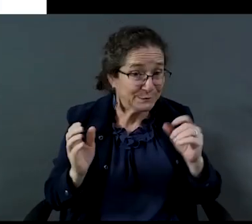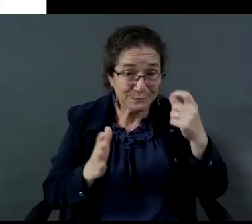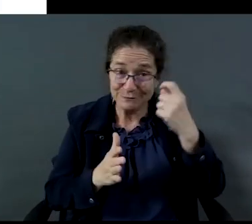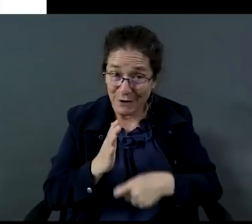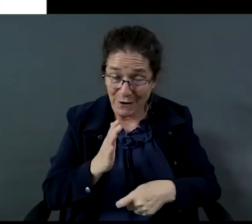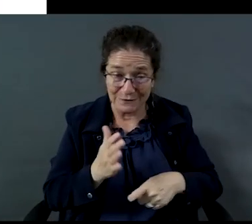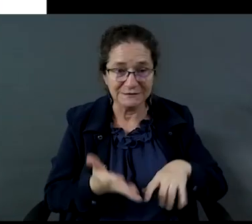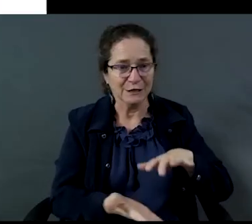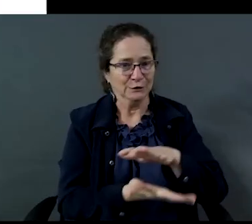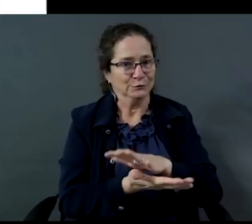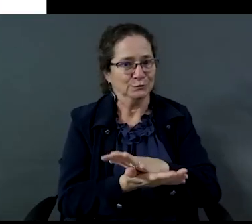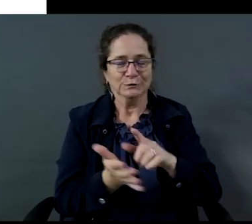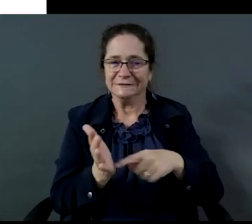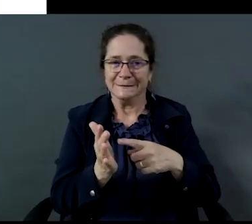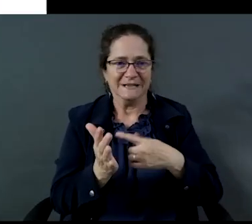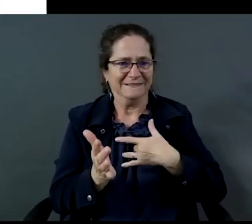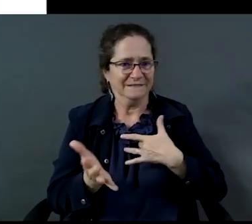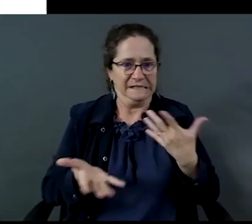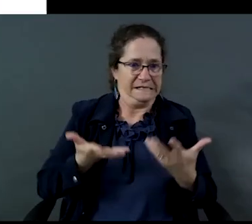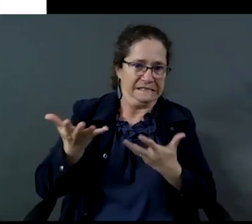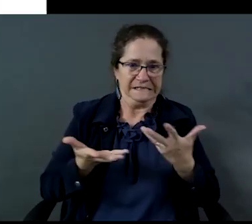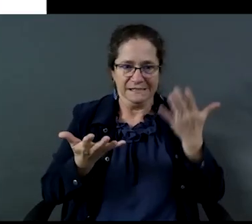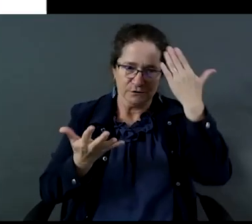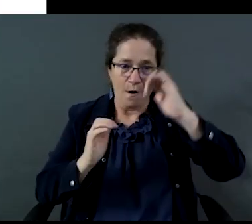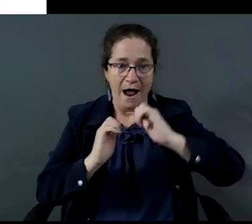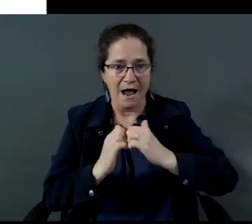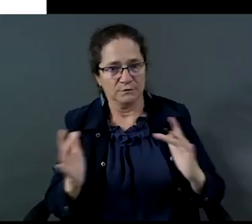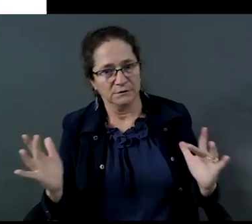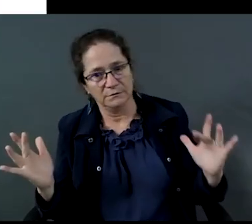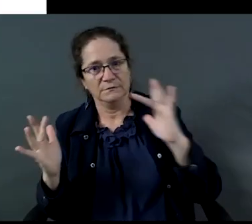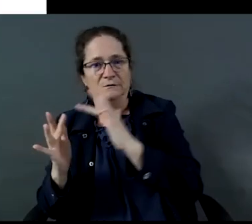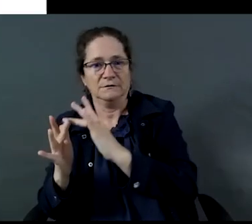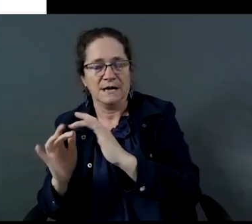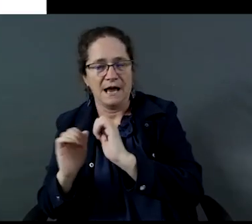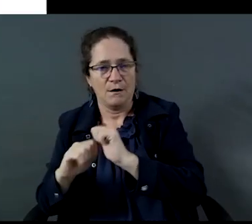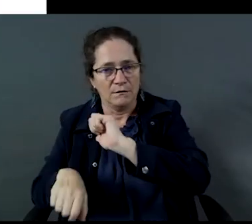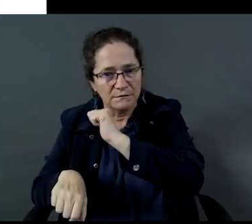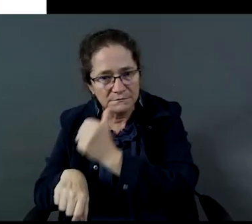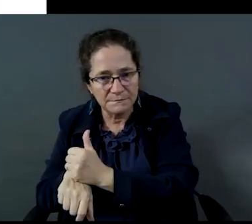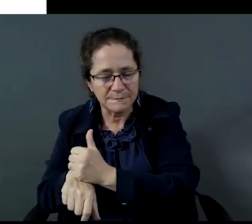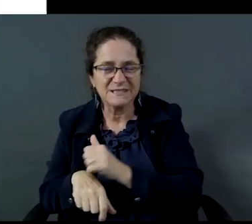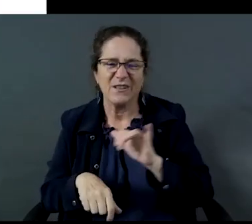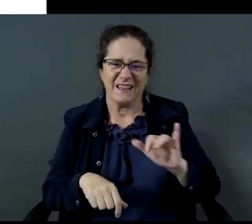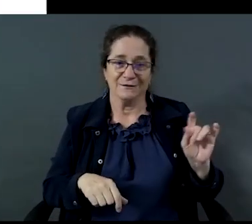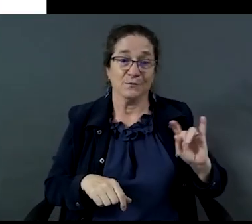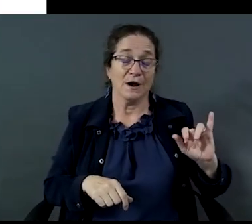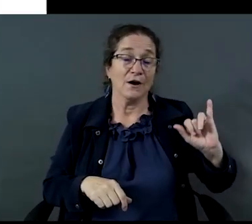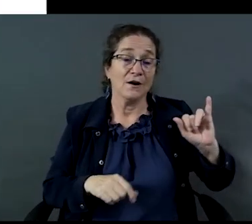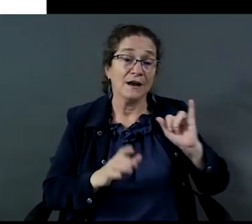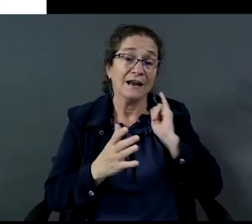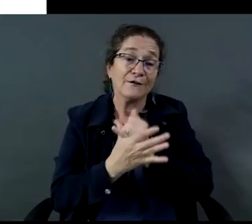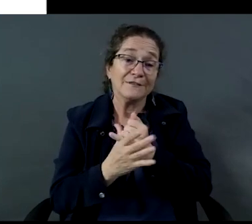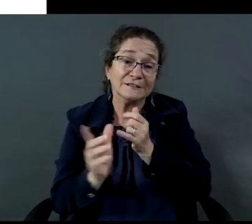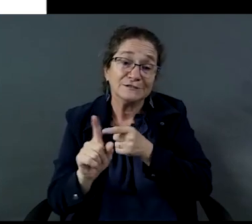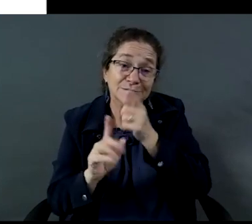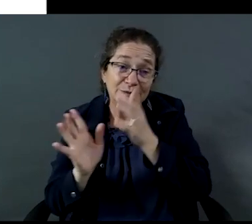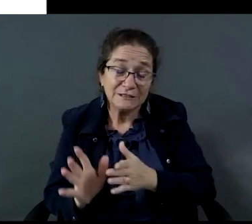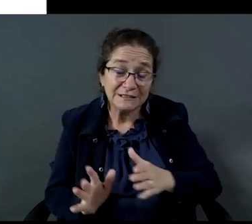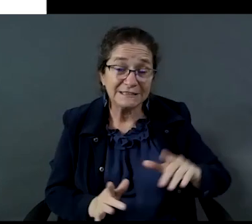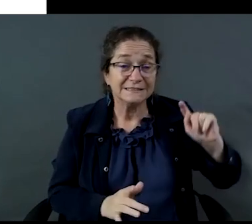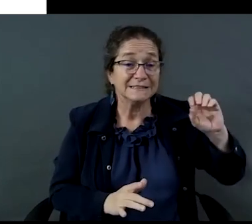where the marriage of the school's general ed teacher, the intervention specialist, and the teacher for the deaf can kind of make things happen sometimes.